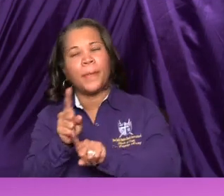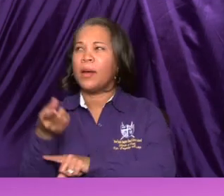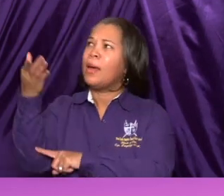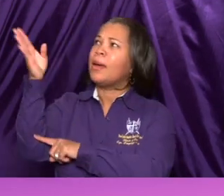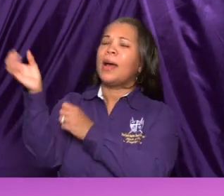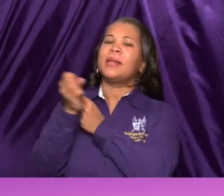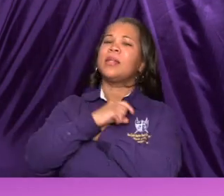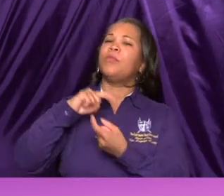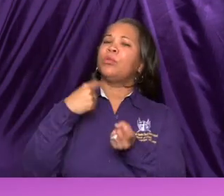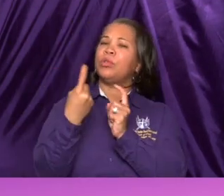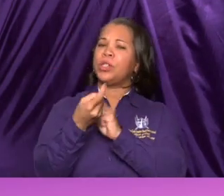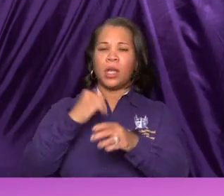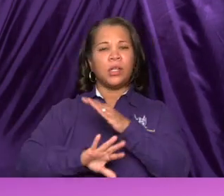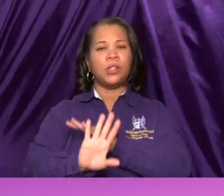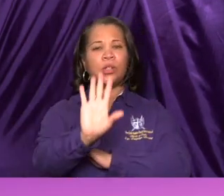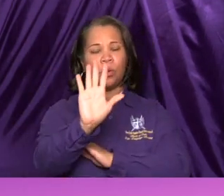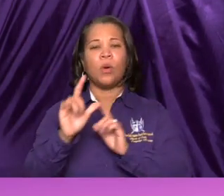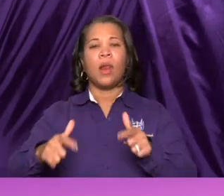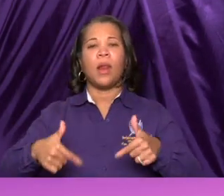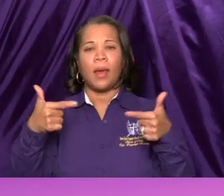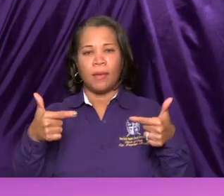will flip the script in your life.